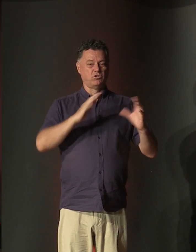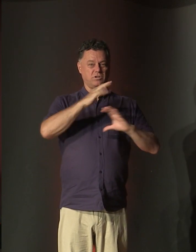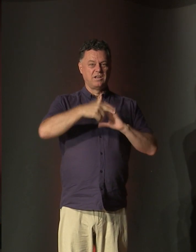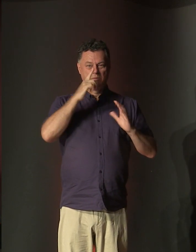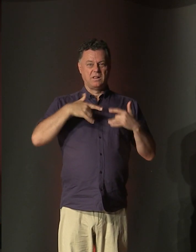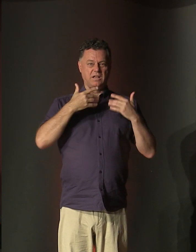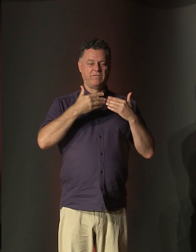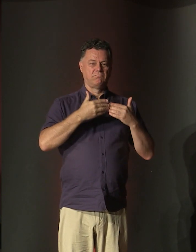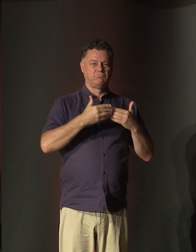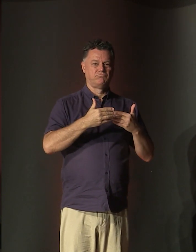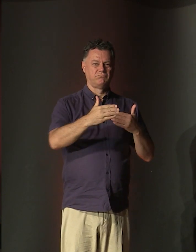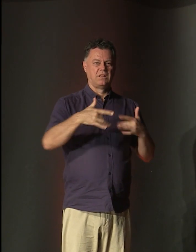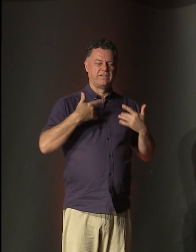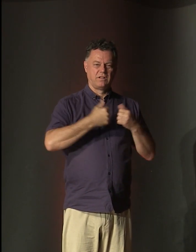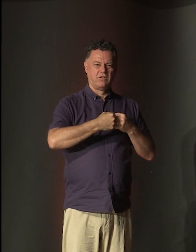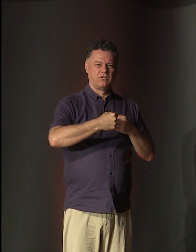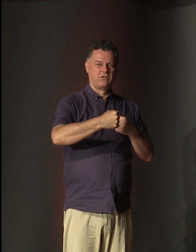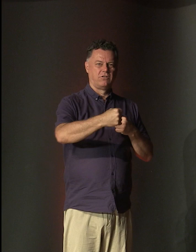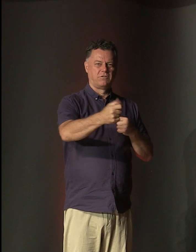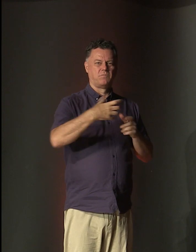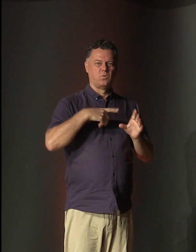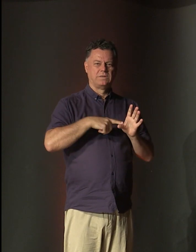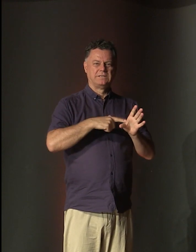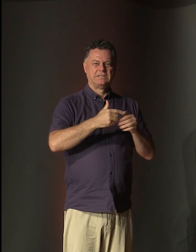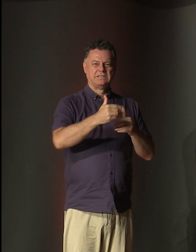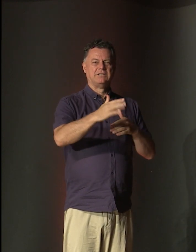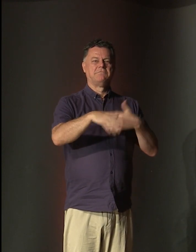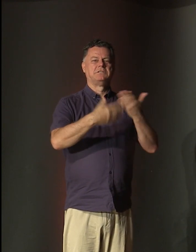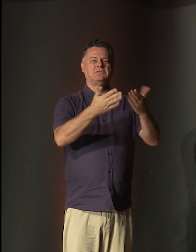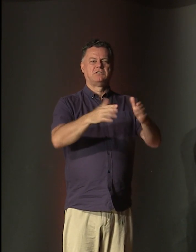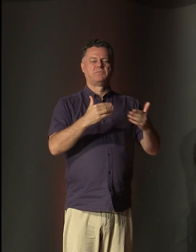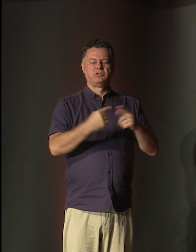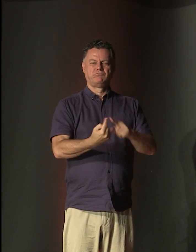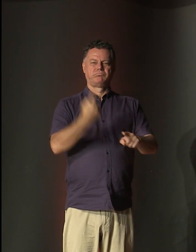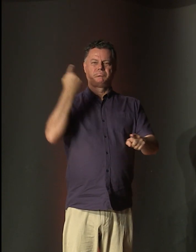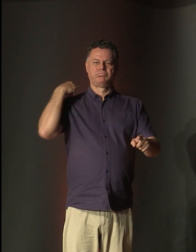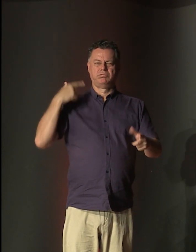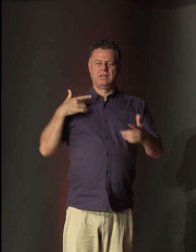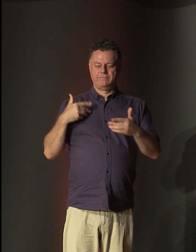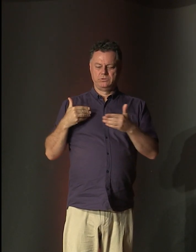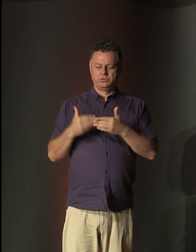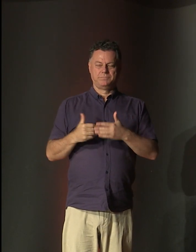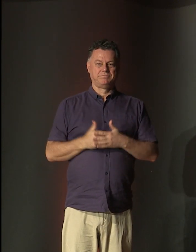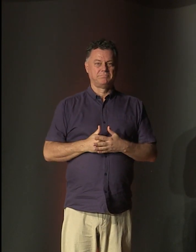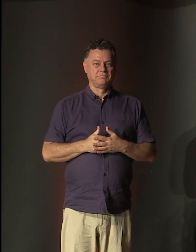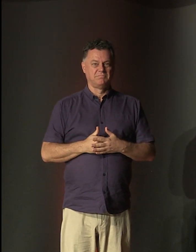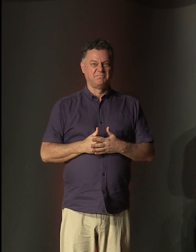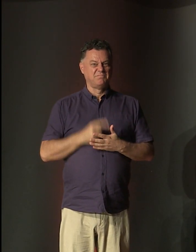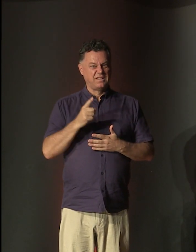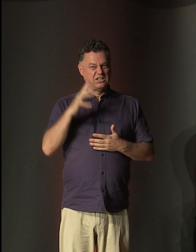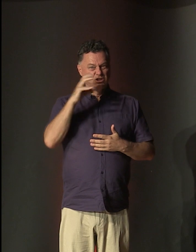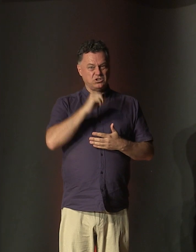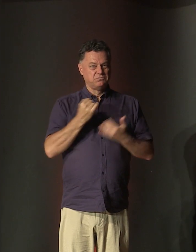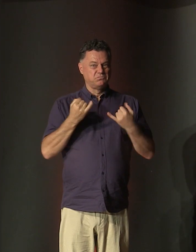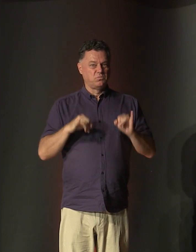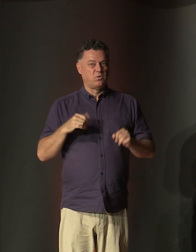people all over are living longer. But that's also an incorrect assumption.